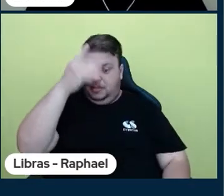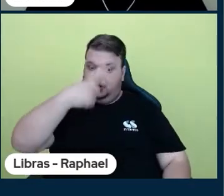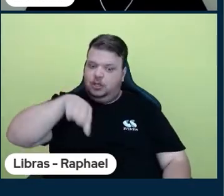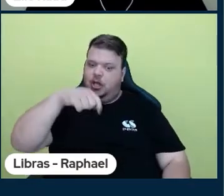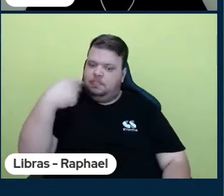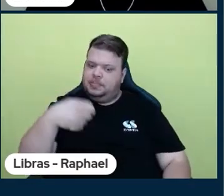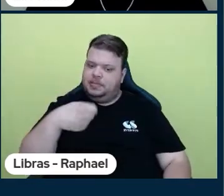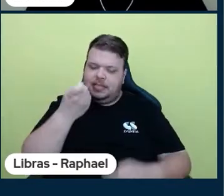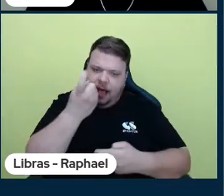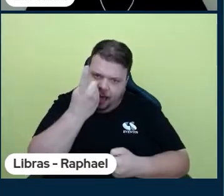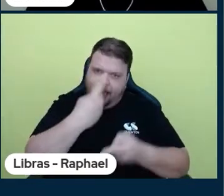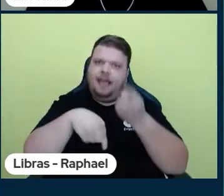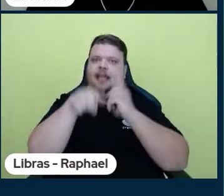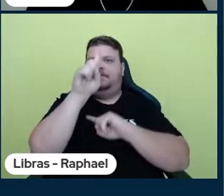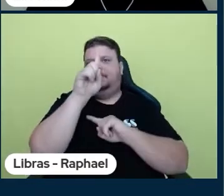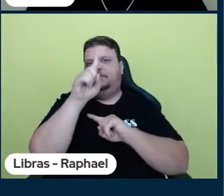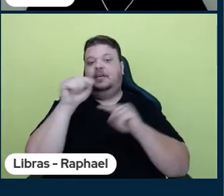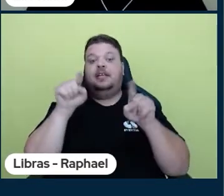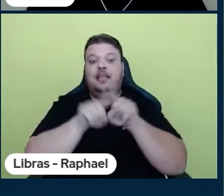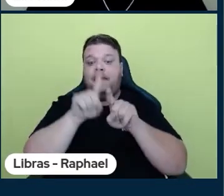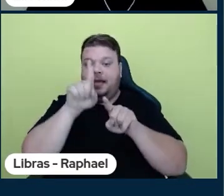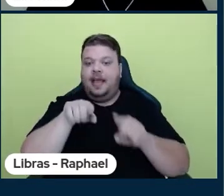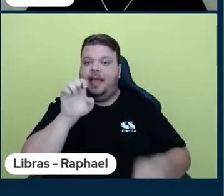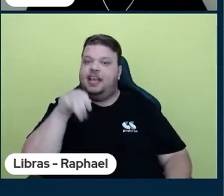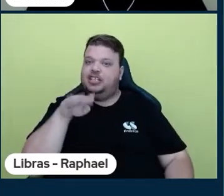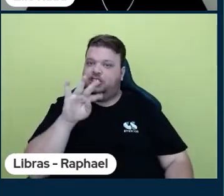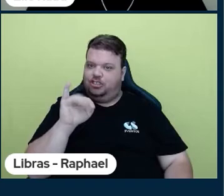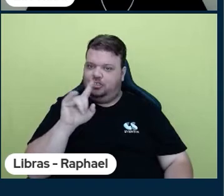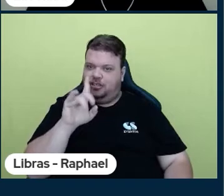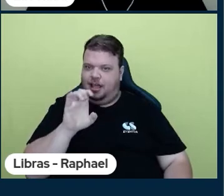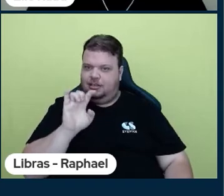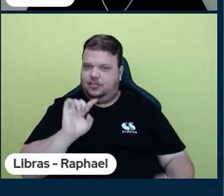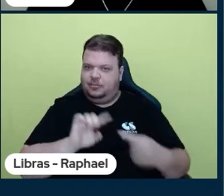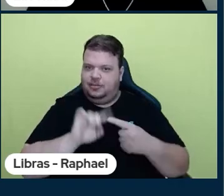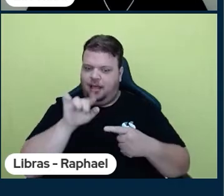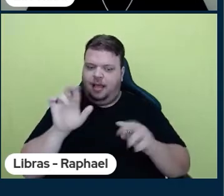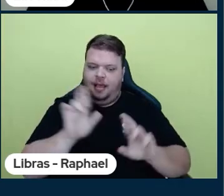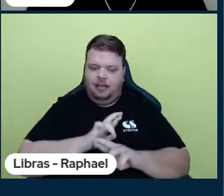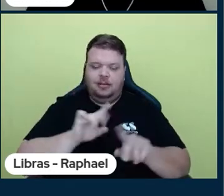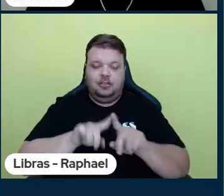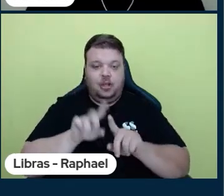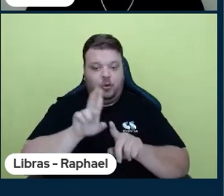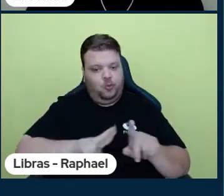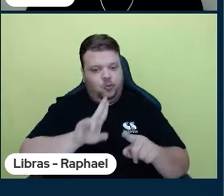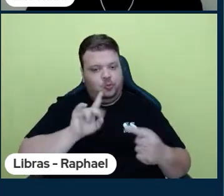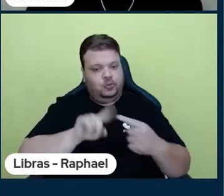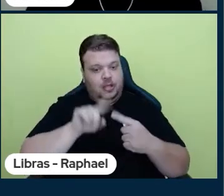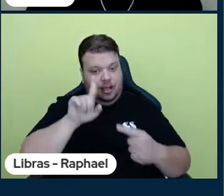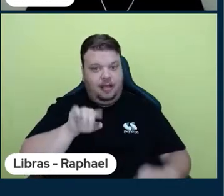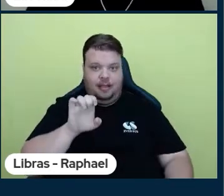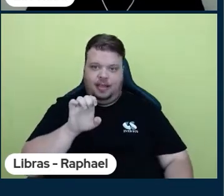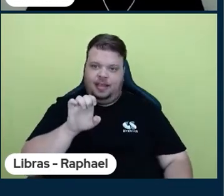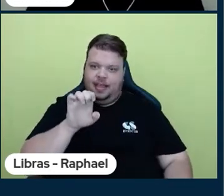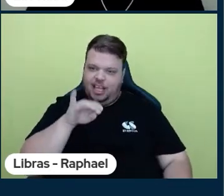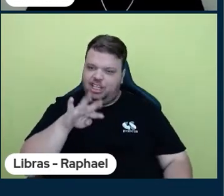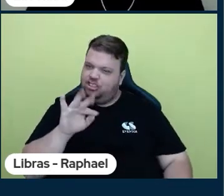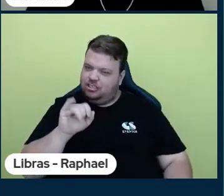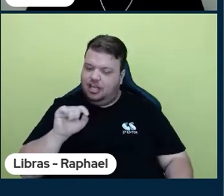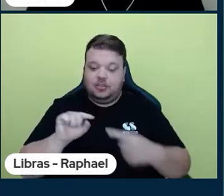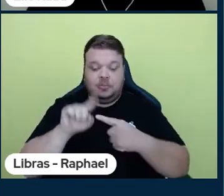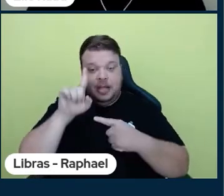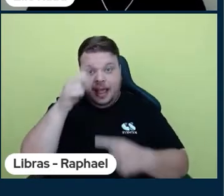So earning a knowledge panel means we need a knowledge graph. We need to take good care of